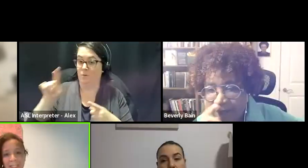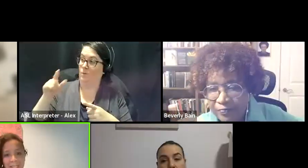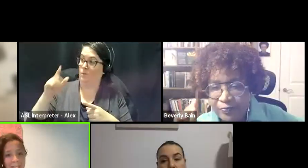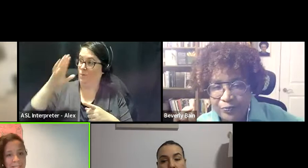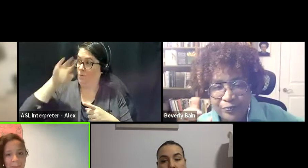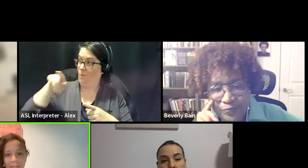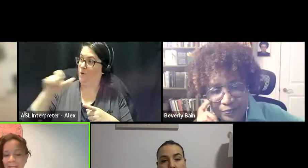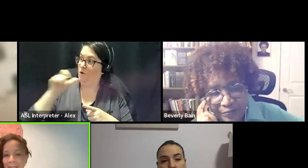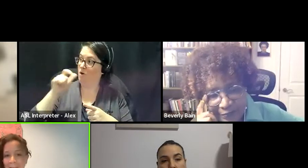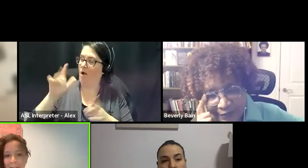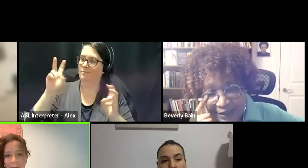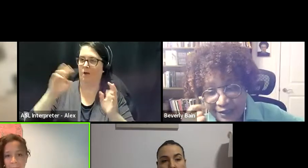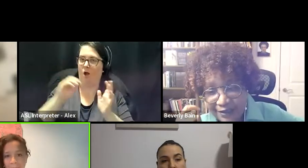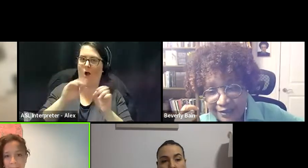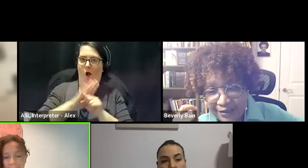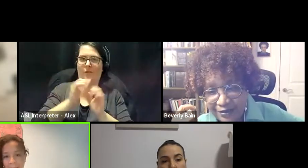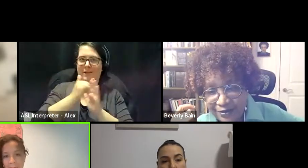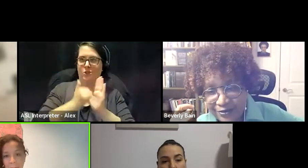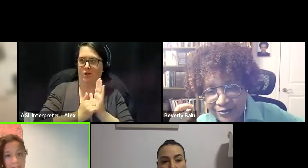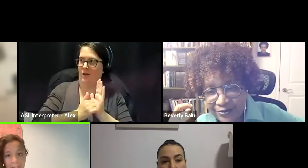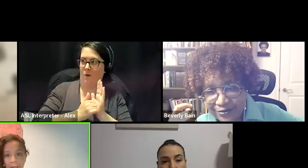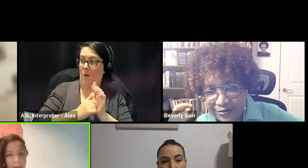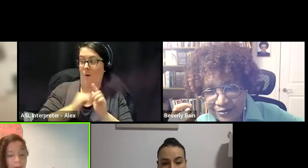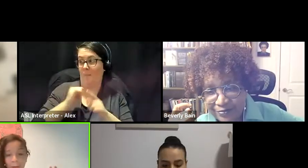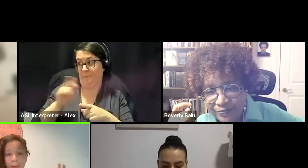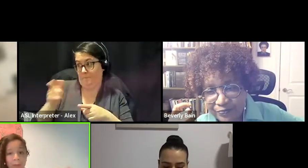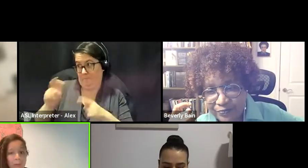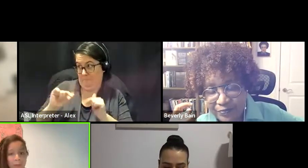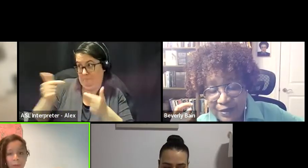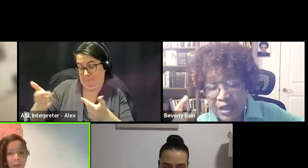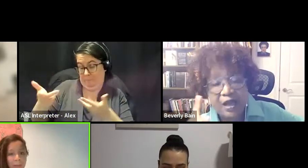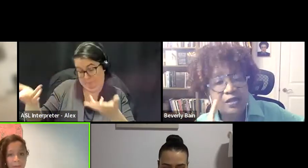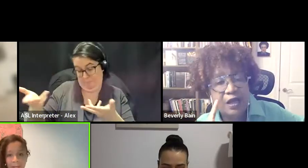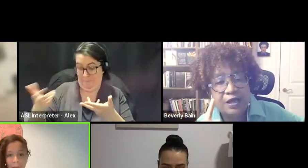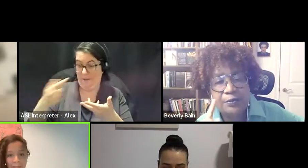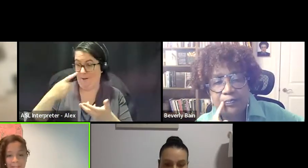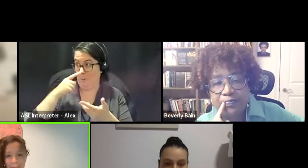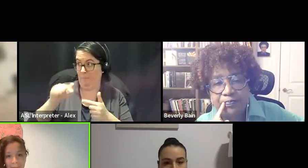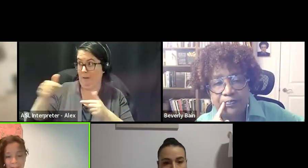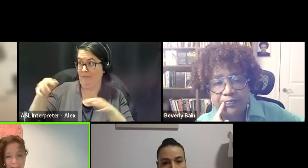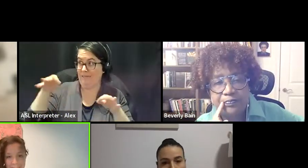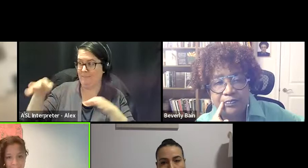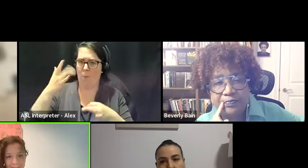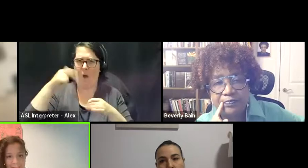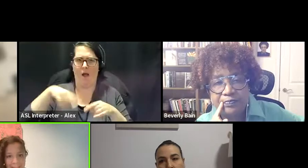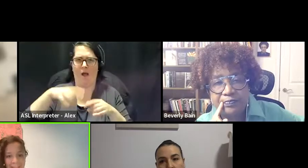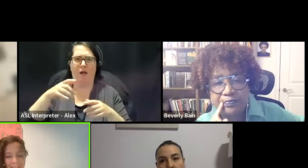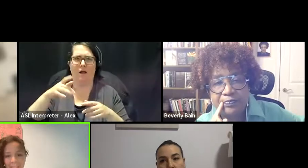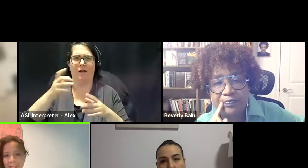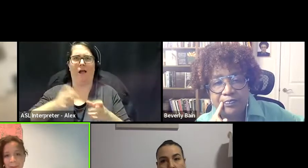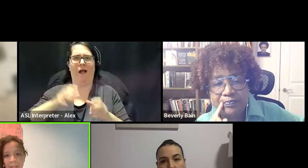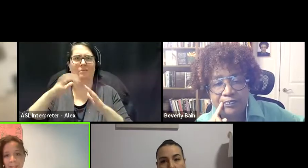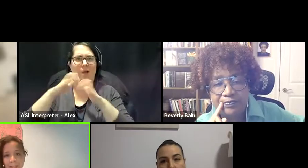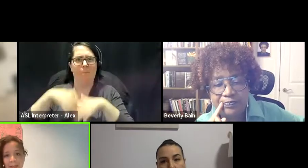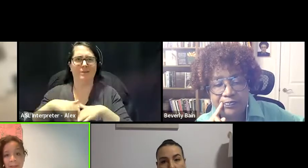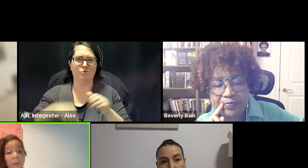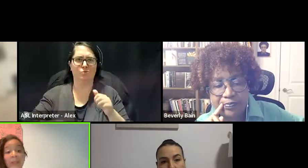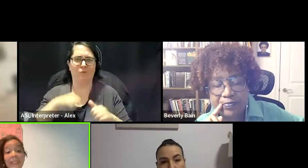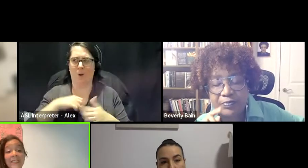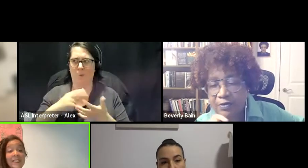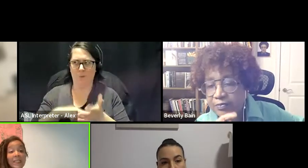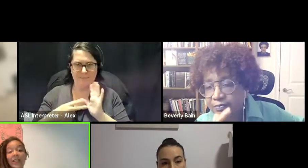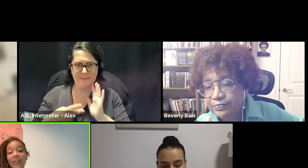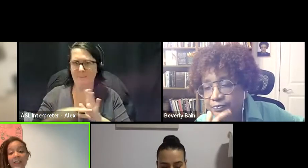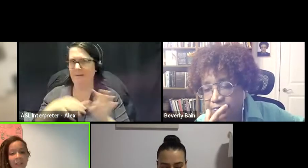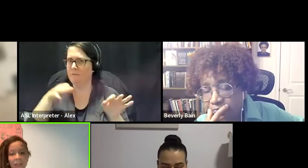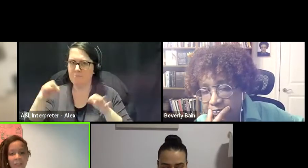the, you're not on the agenda, but I think that if you wanted to take this moment to talk about, you know, why we're here, what is abolitionist pride? Like, uh, I think it's something that's, that